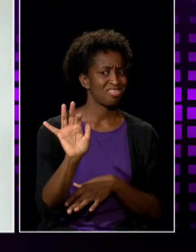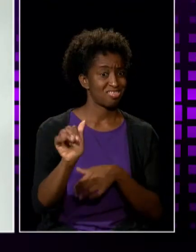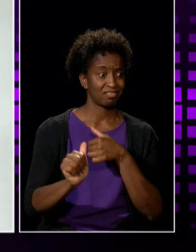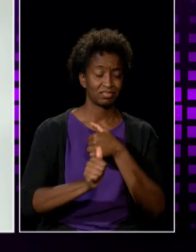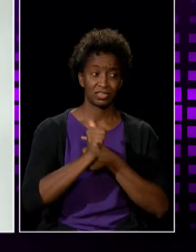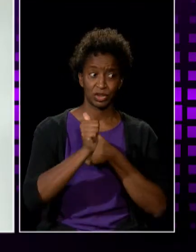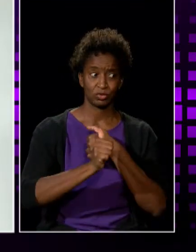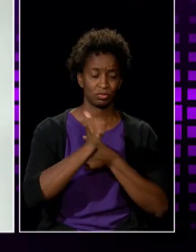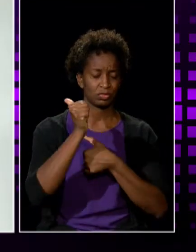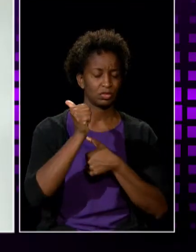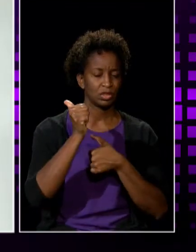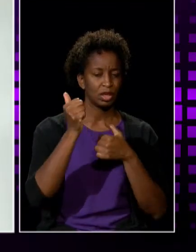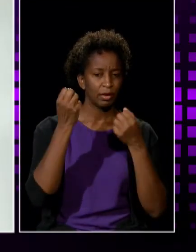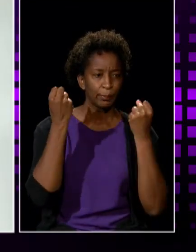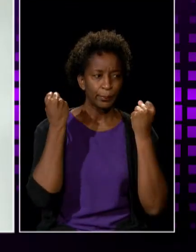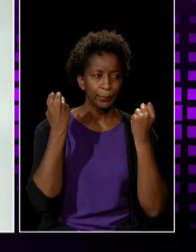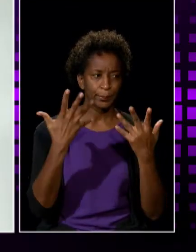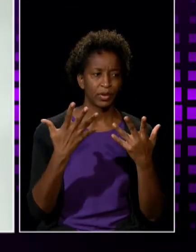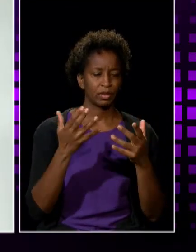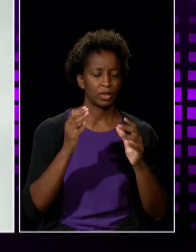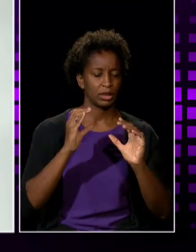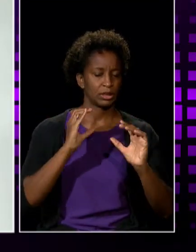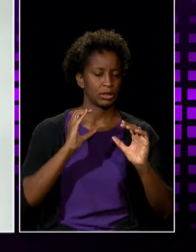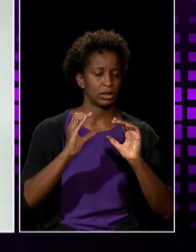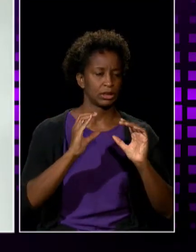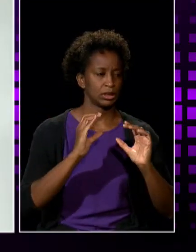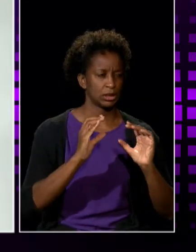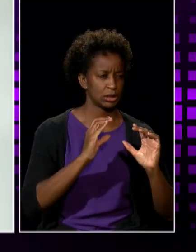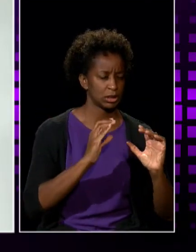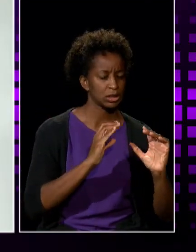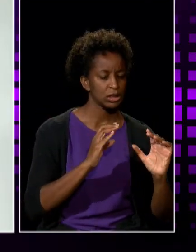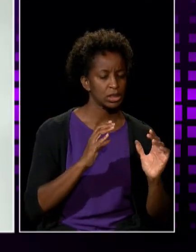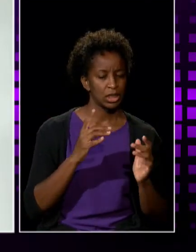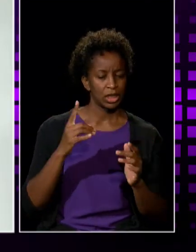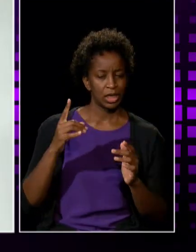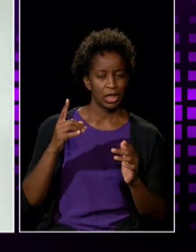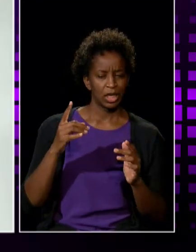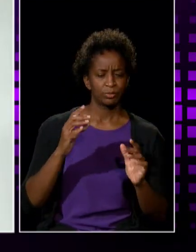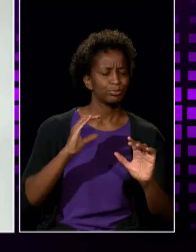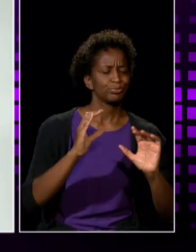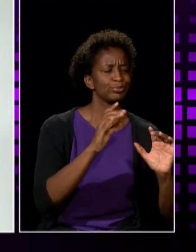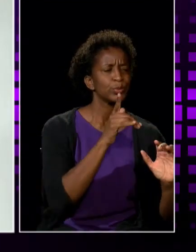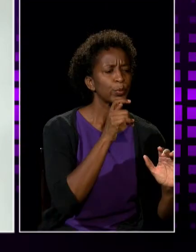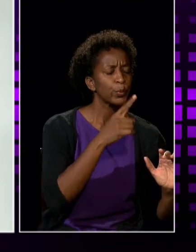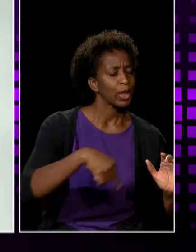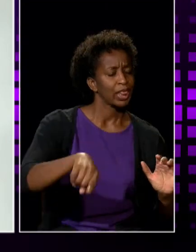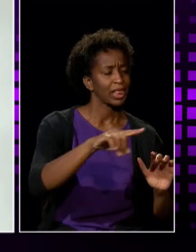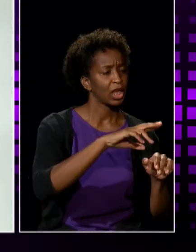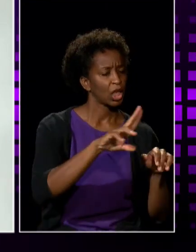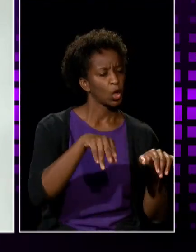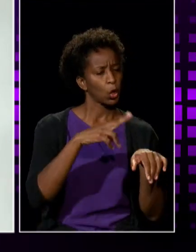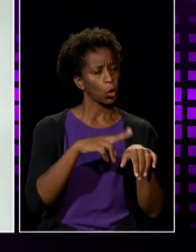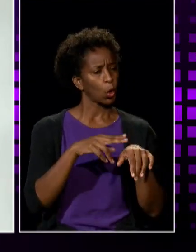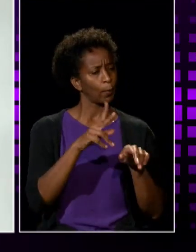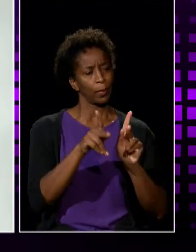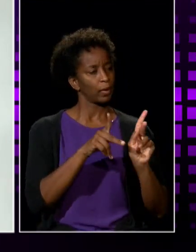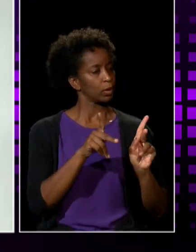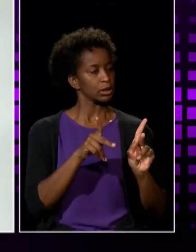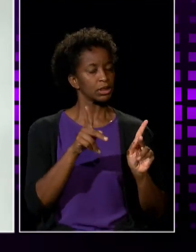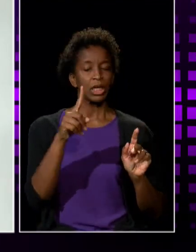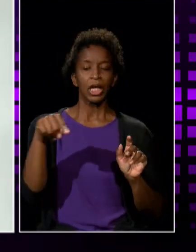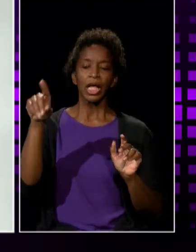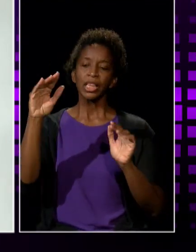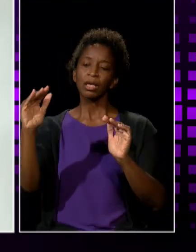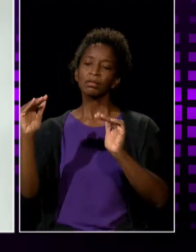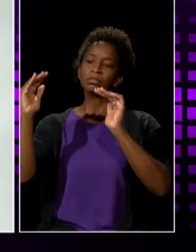these discussions do occur at very academic levels, and a concerted effort must be taken to educate the ordinary man. A lack